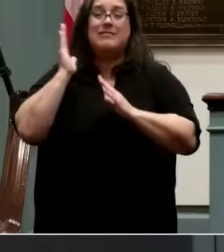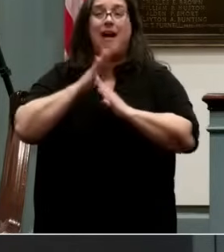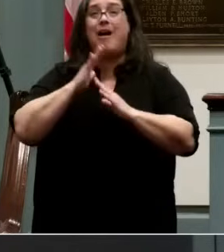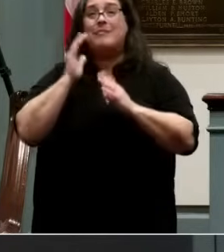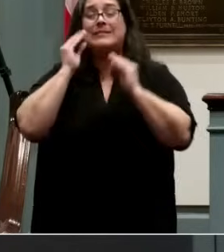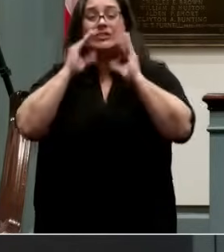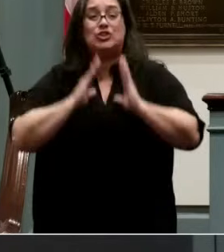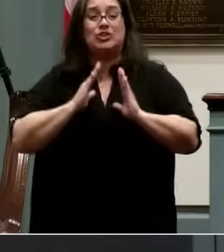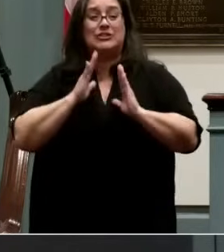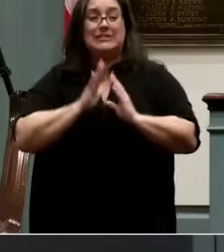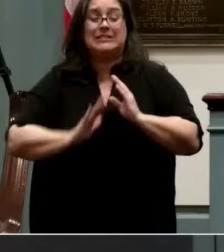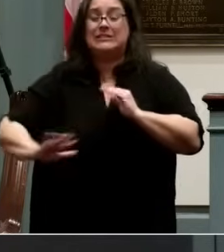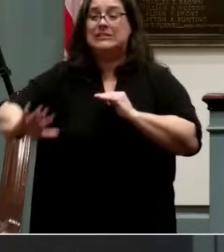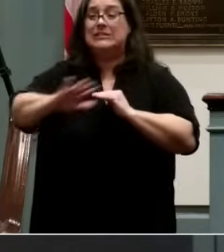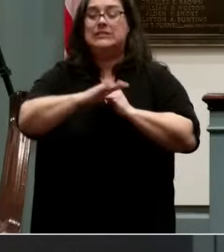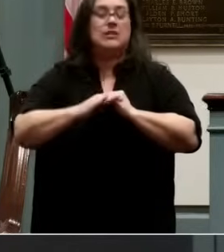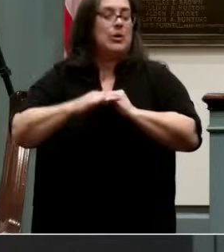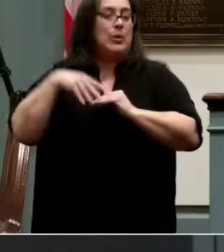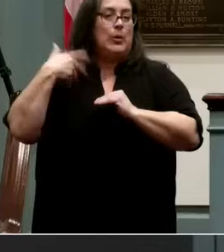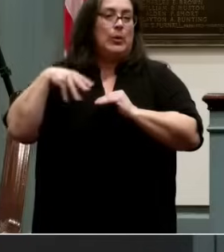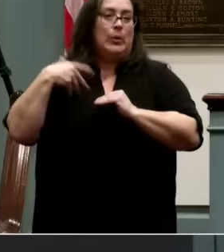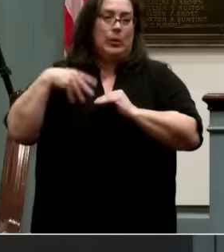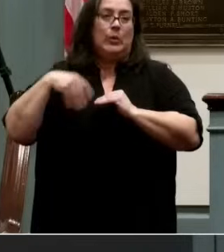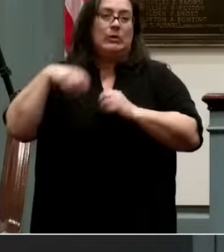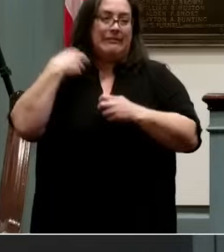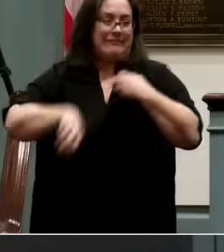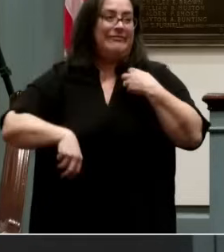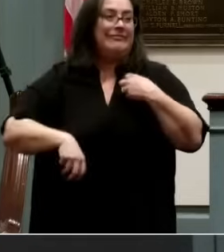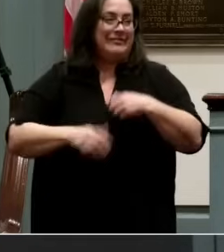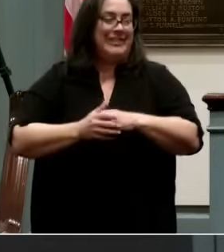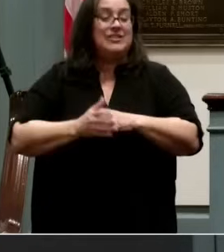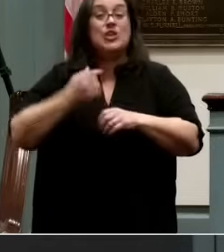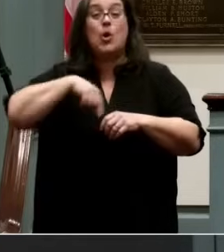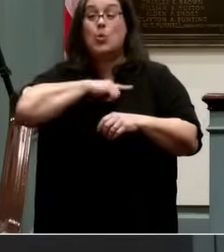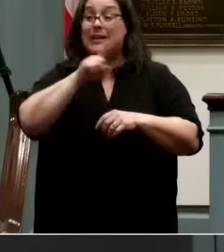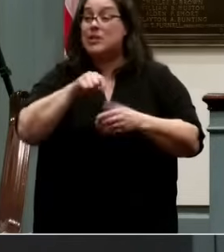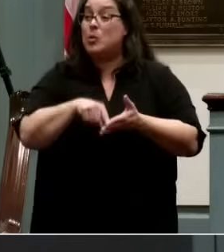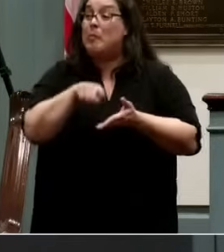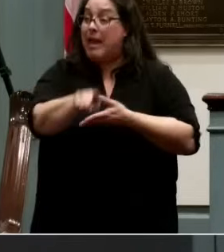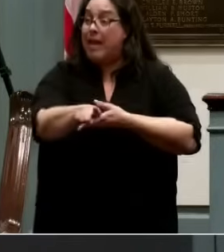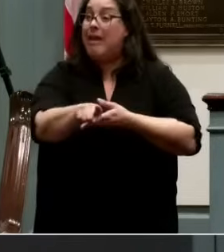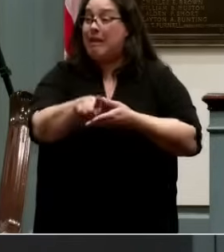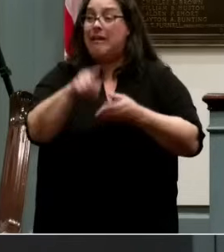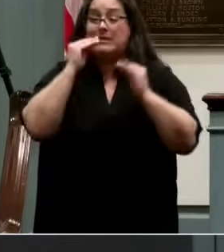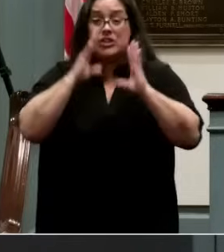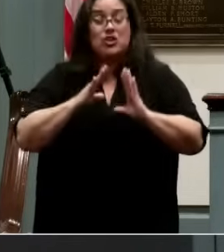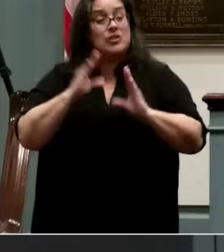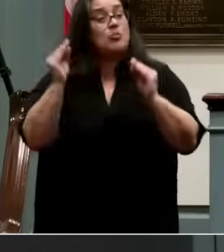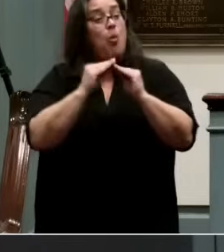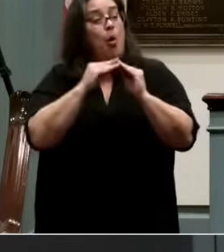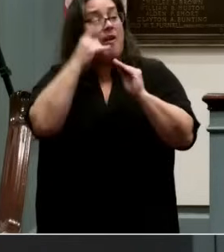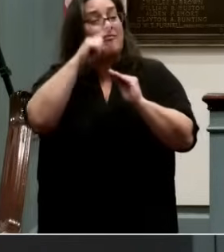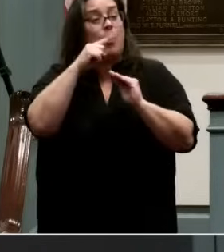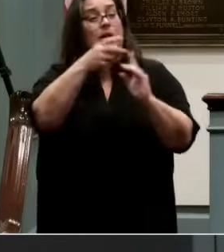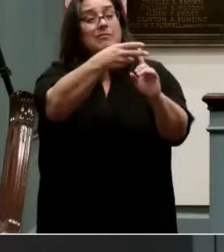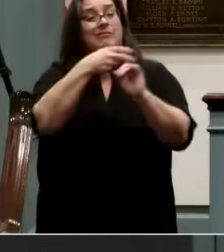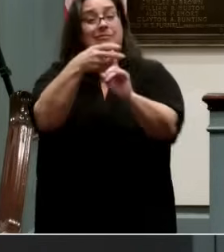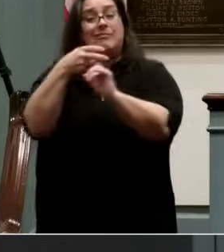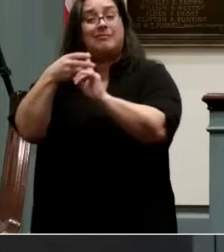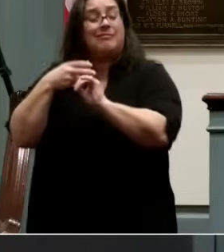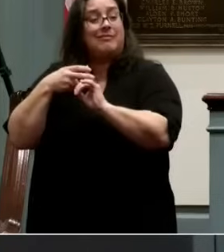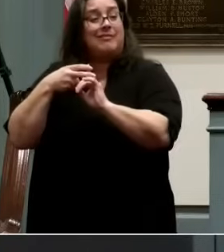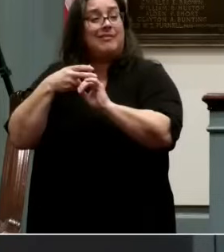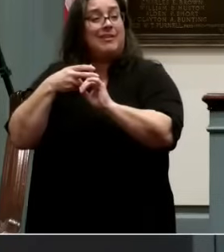is more intense than ever. So we need to pay our teachers more to win the competition with